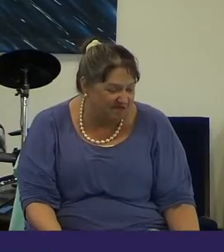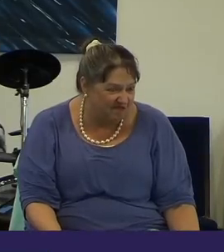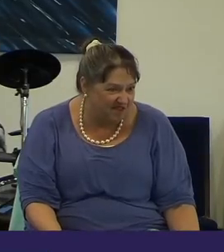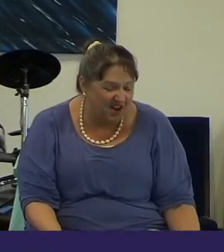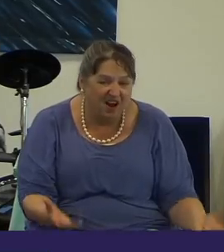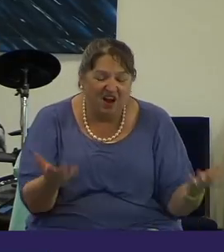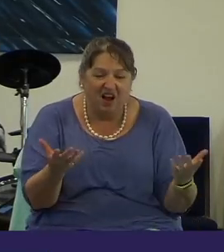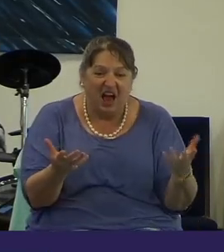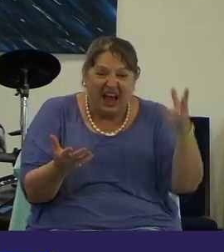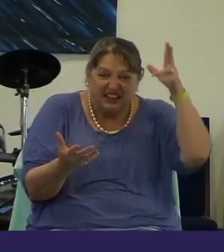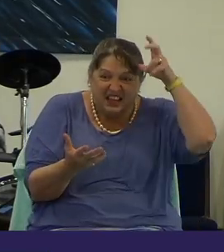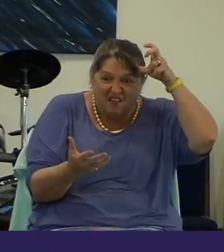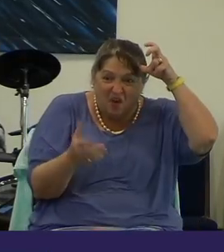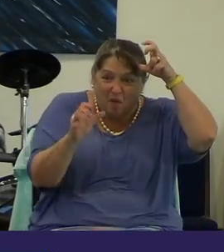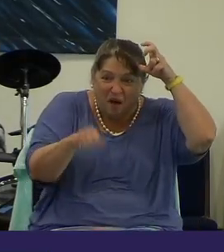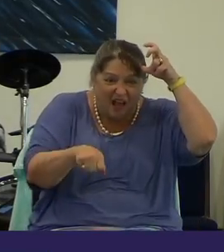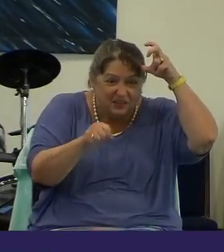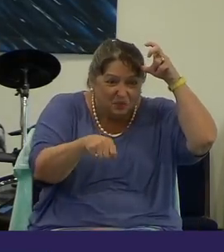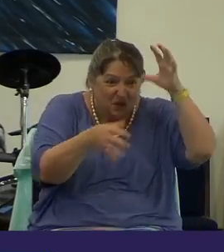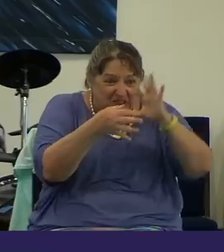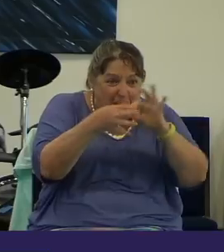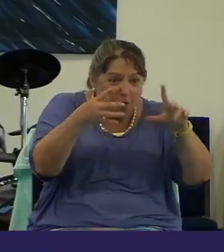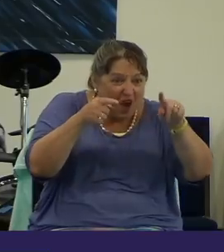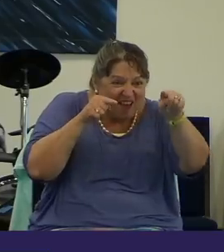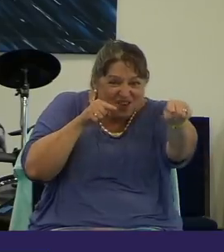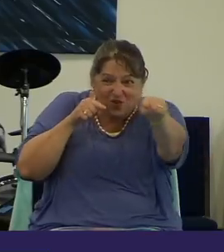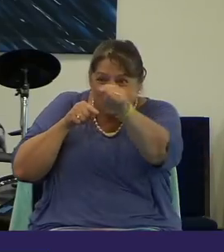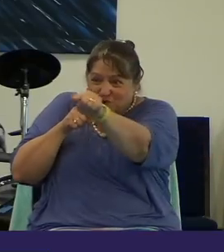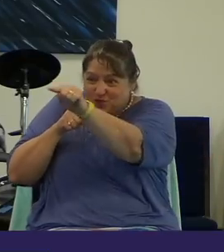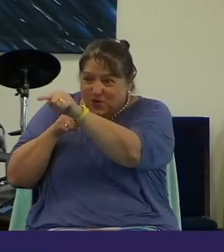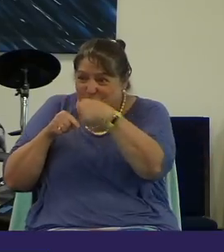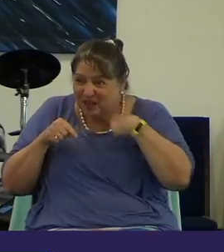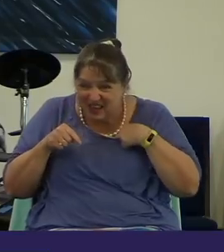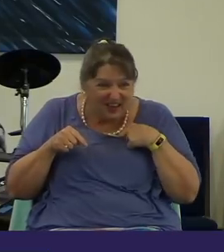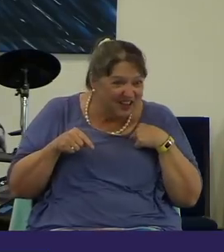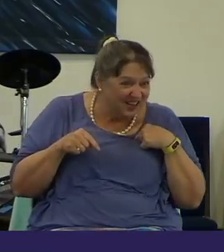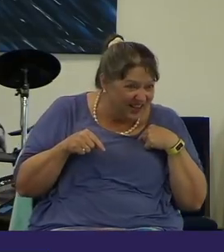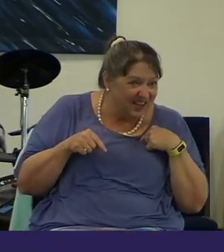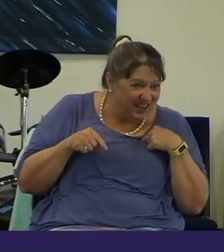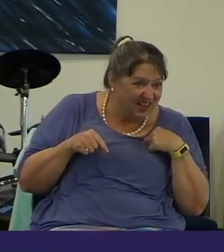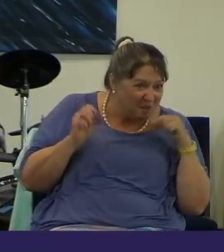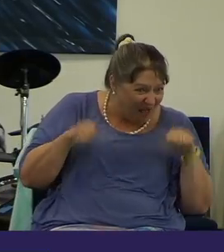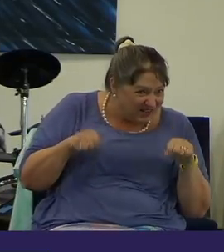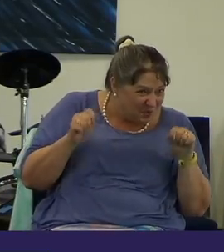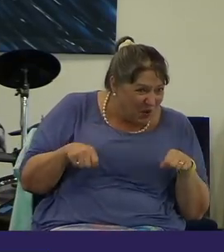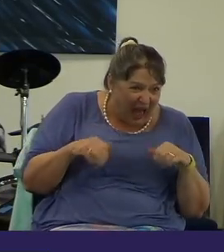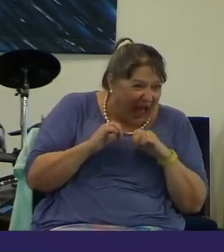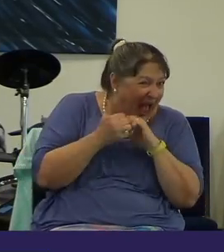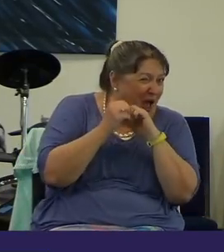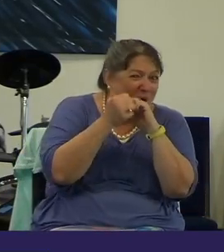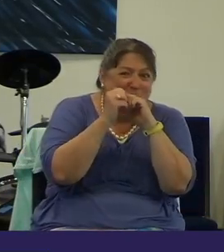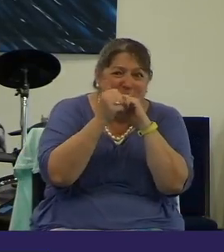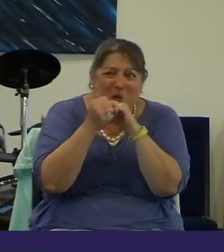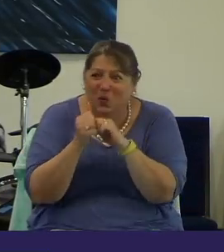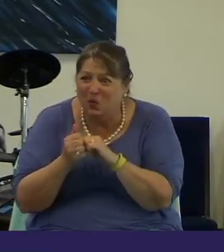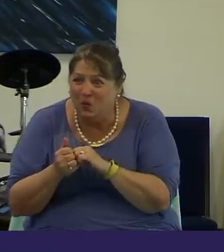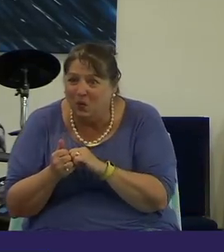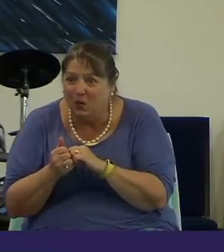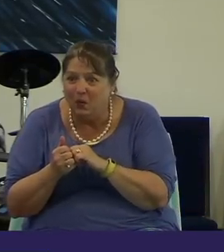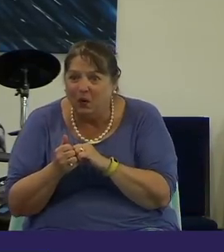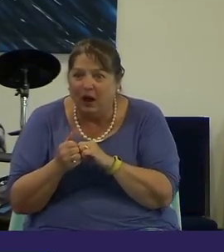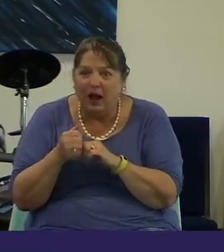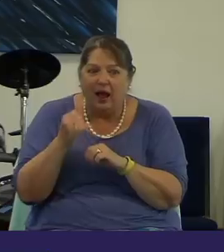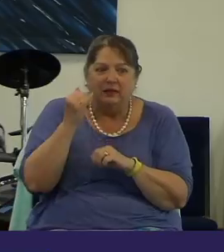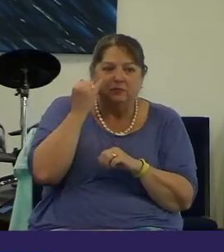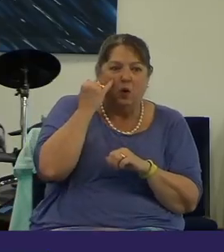from being in tuned with, to being conscious of, to receiving, to following, to hearing, to knowing, to living for, is to keep